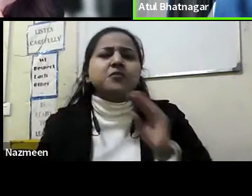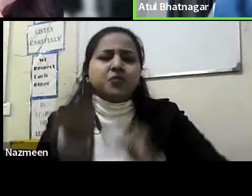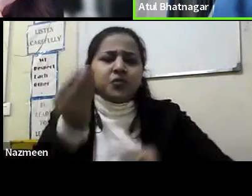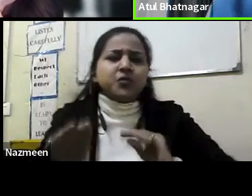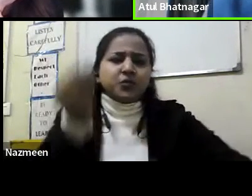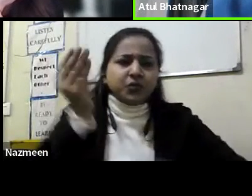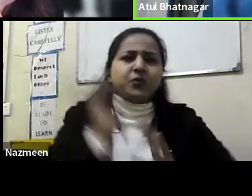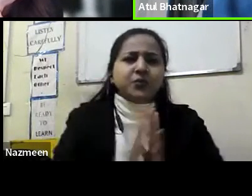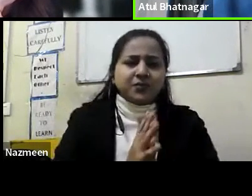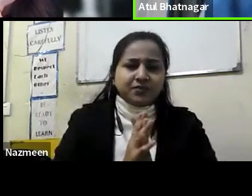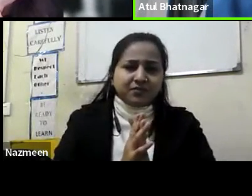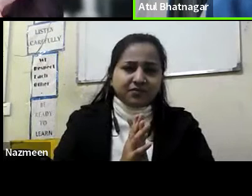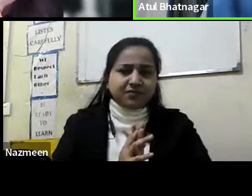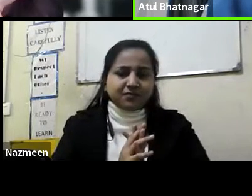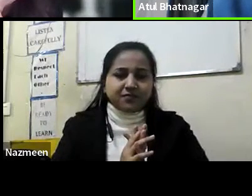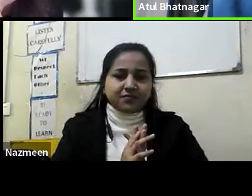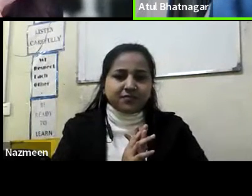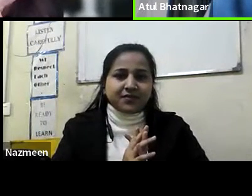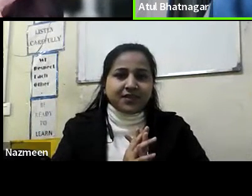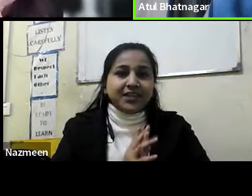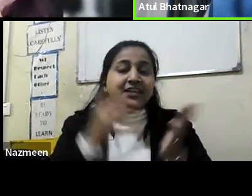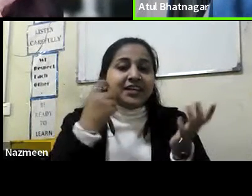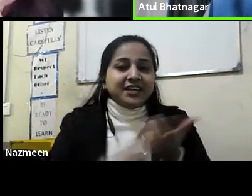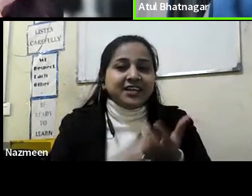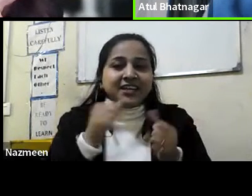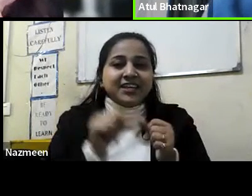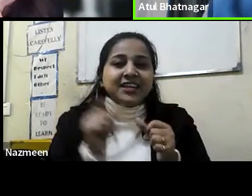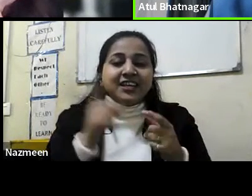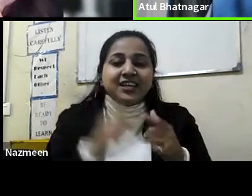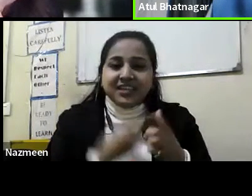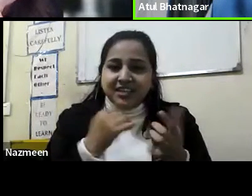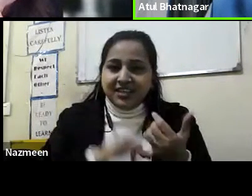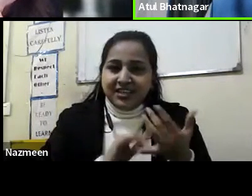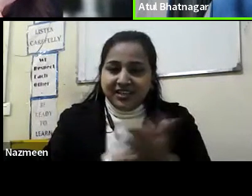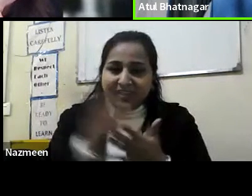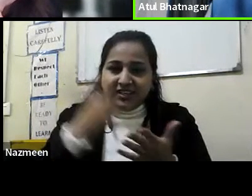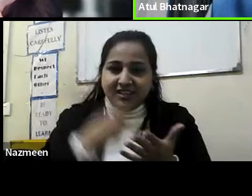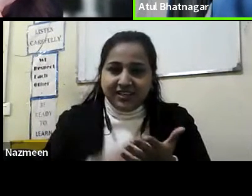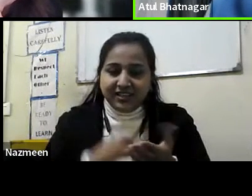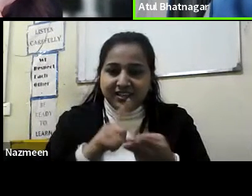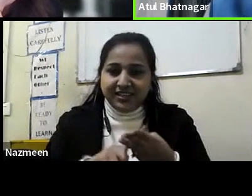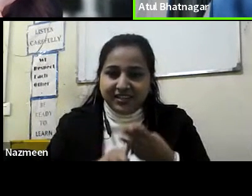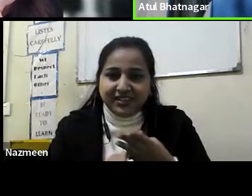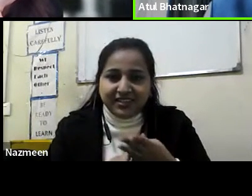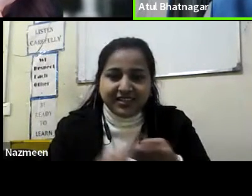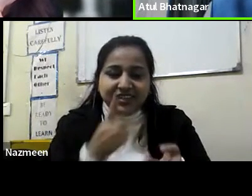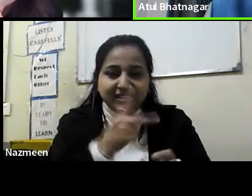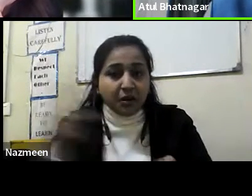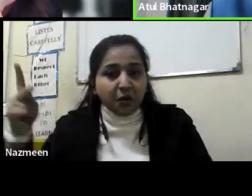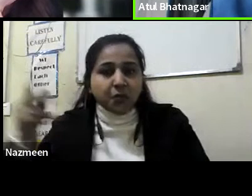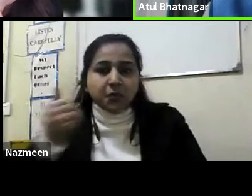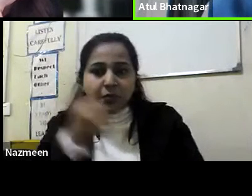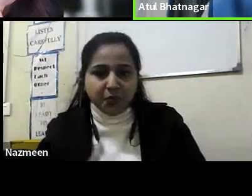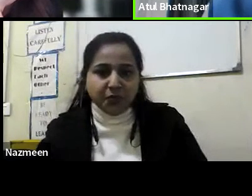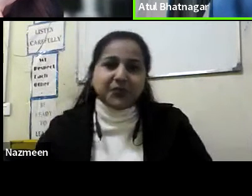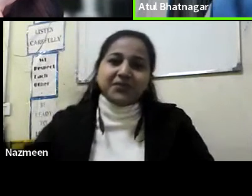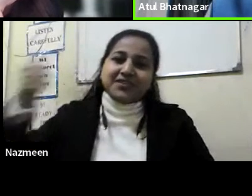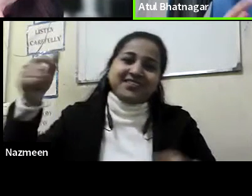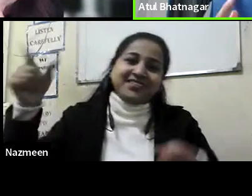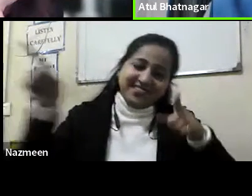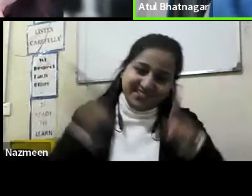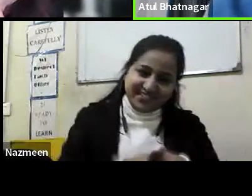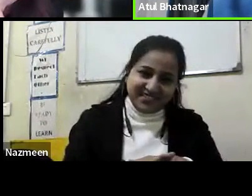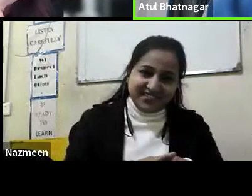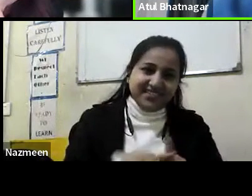I will now ask Shri that question in due time and how she plans to get her boss as a PWD. So what